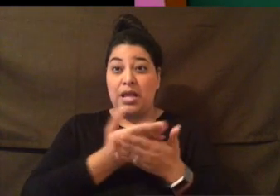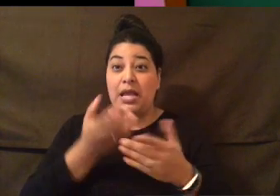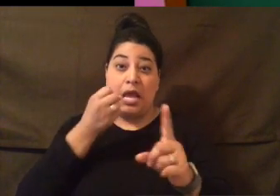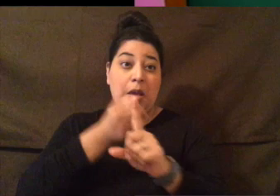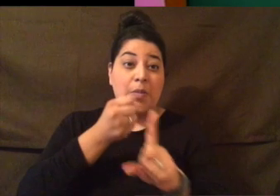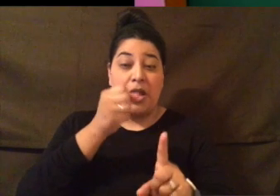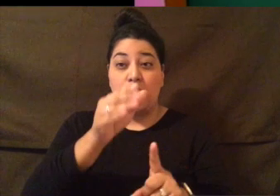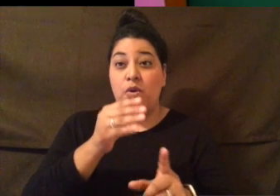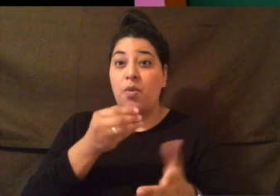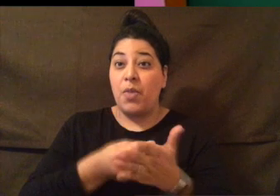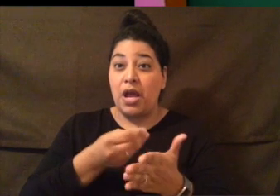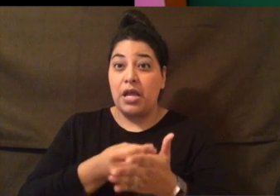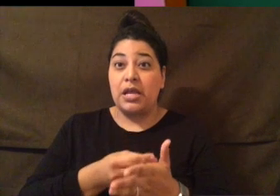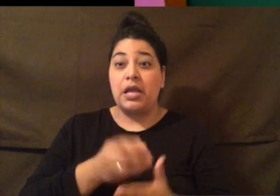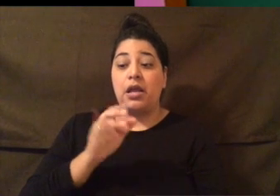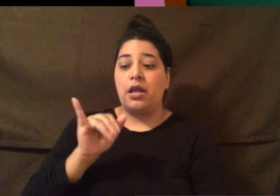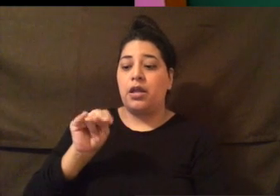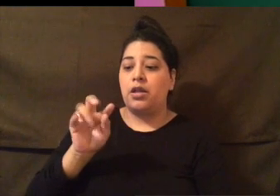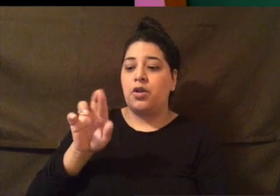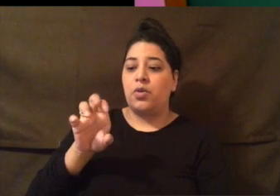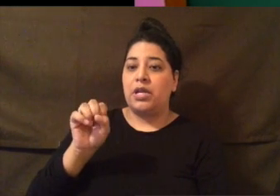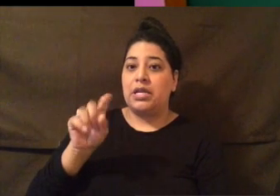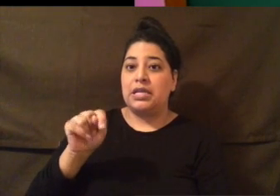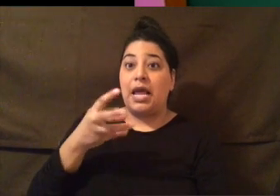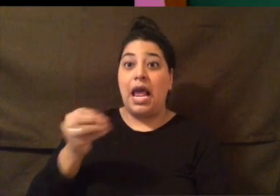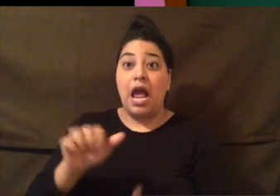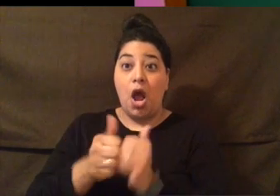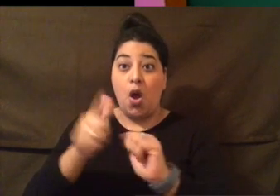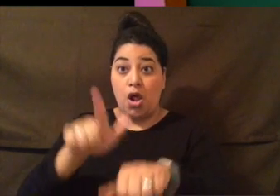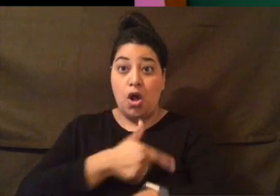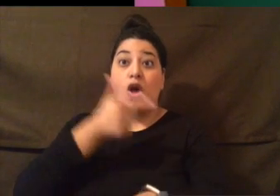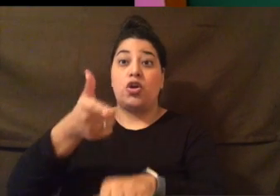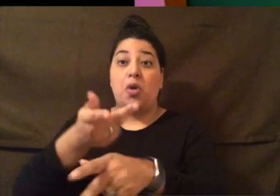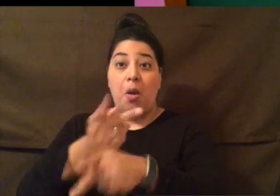your borrowing: the interest rate and the duration of the loan.